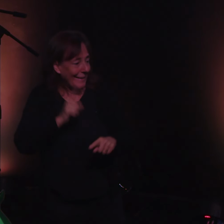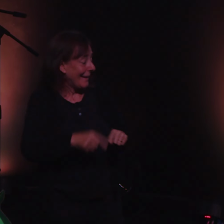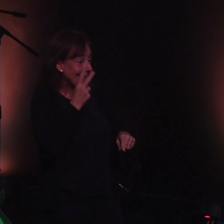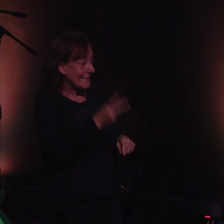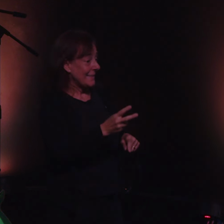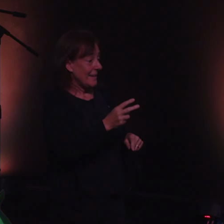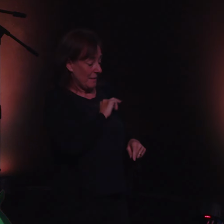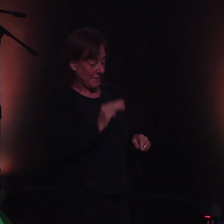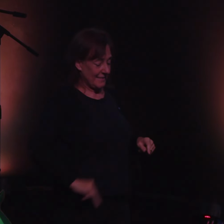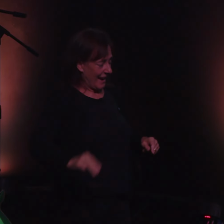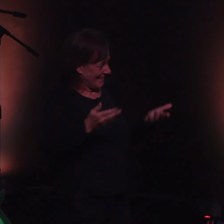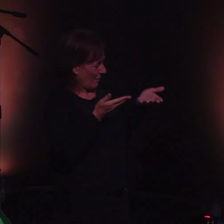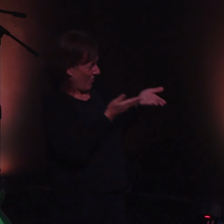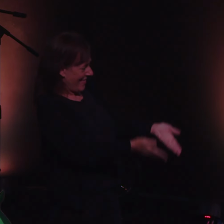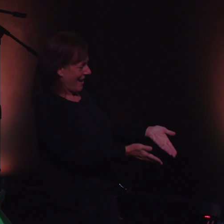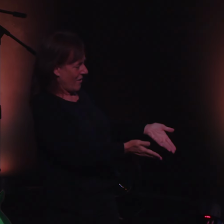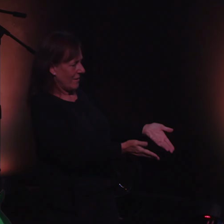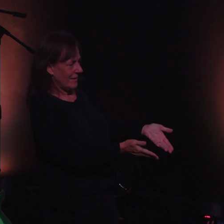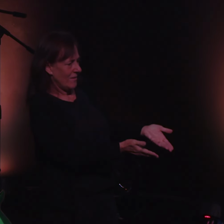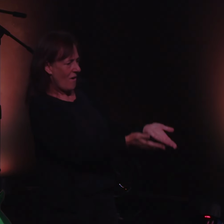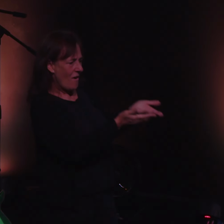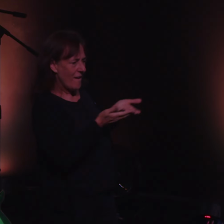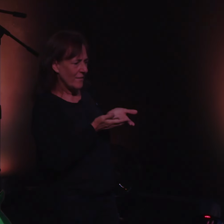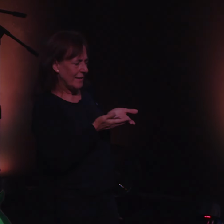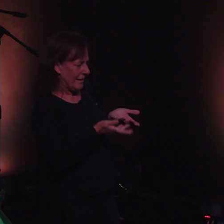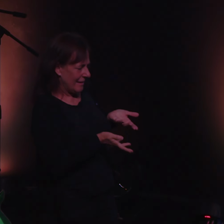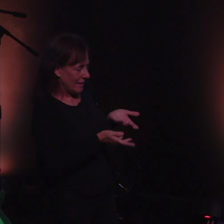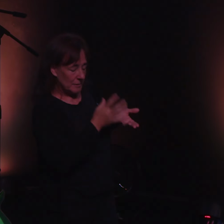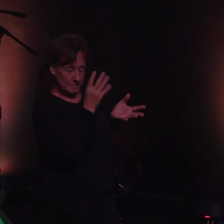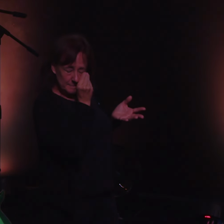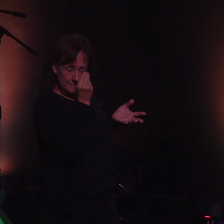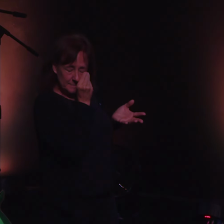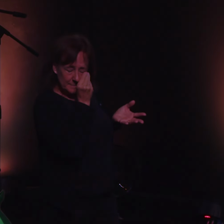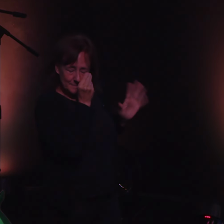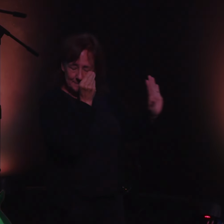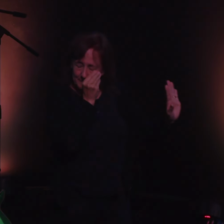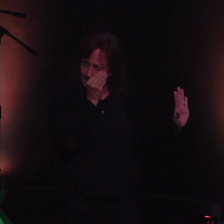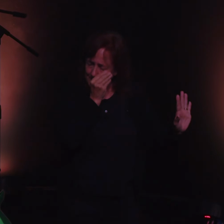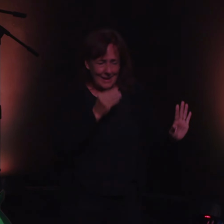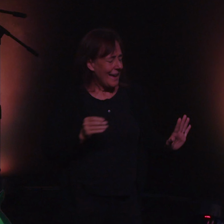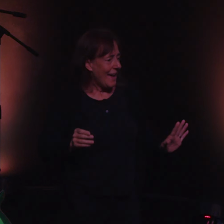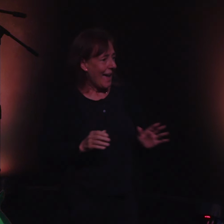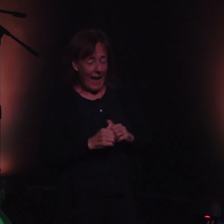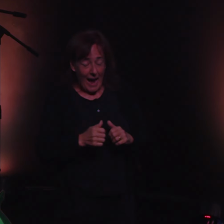see the Messiah standing right in front of him. And it's easy to look at this lawyer and say, how could